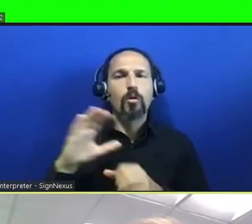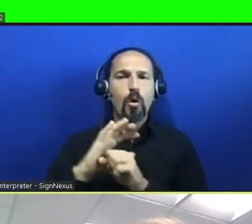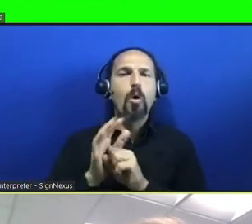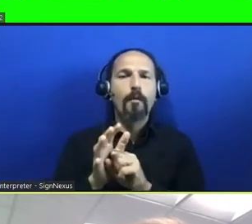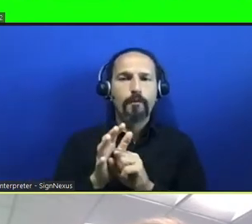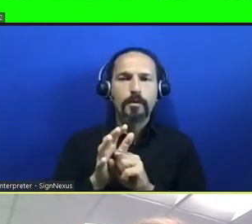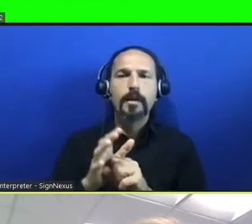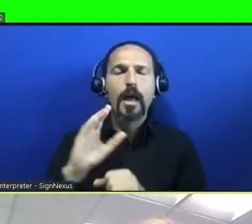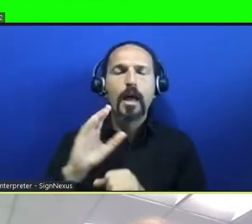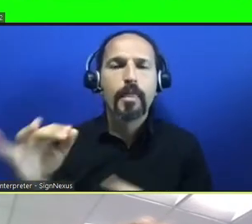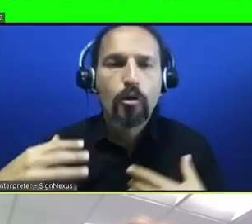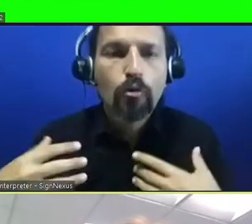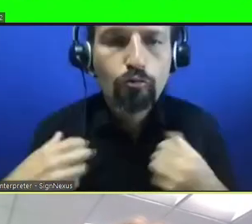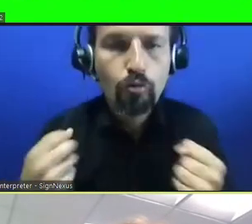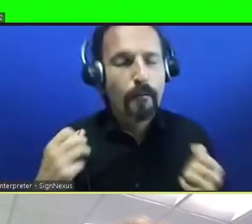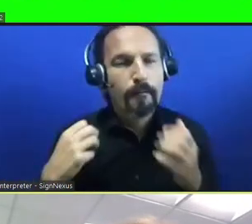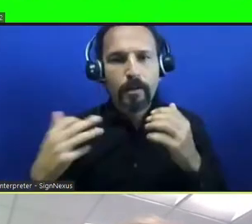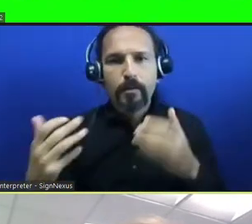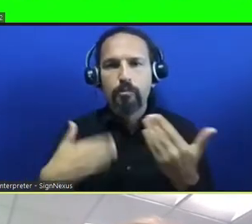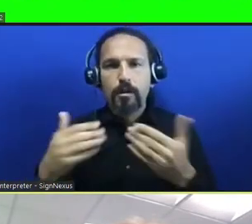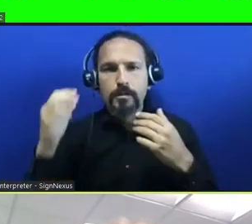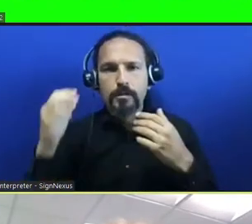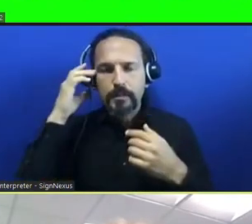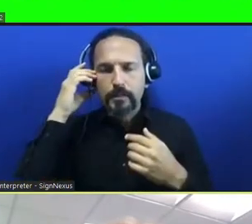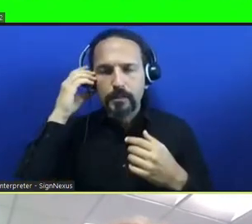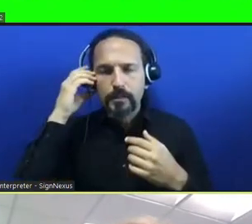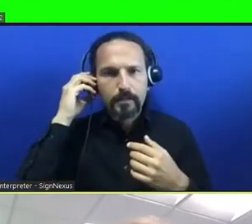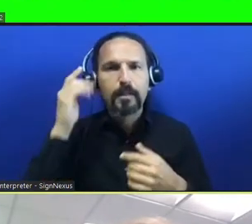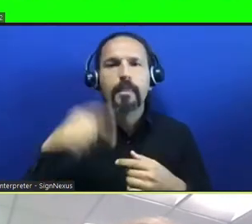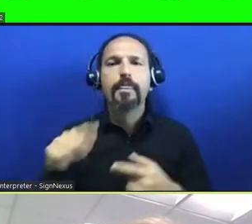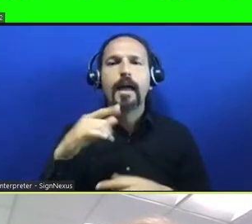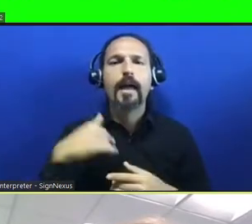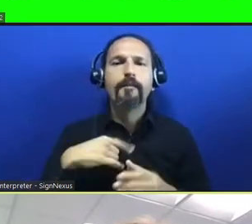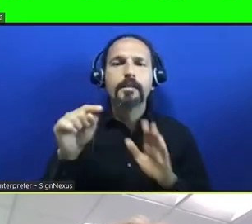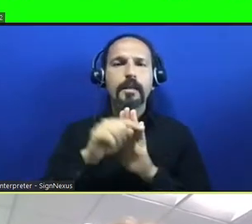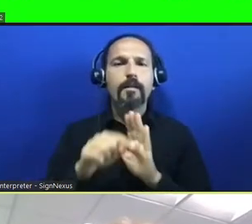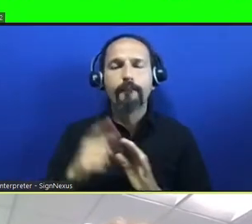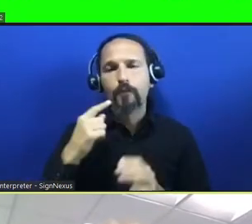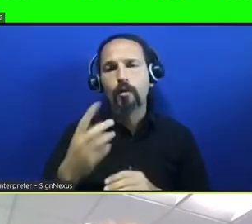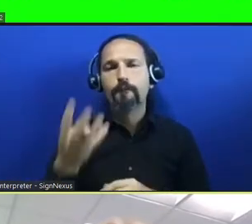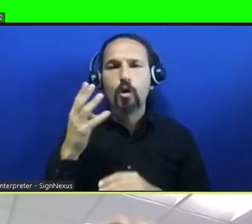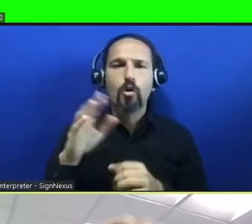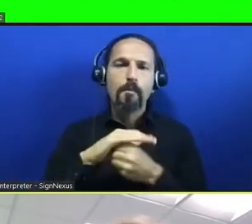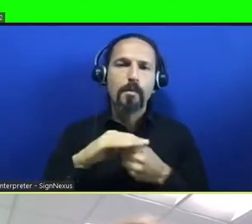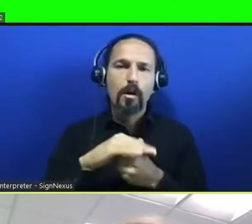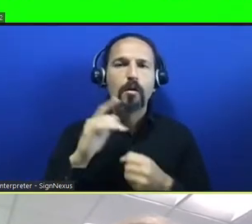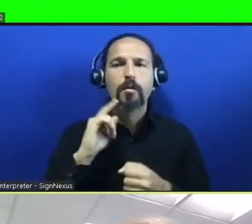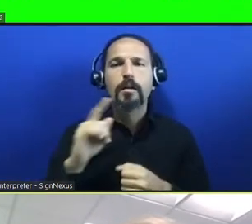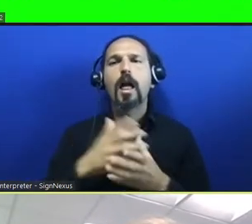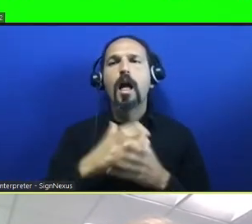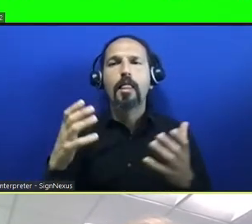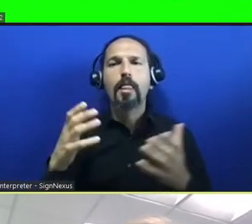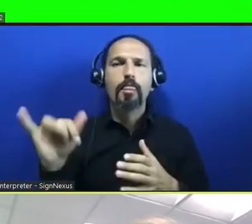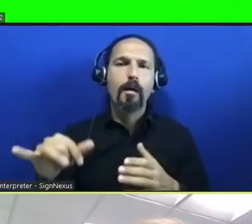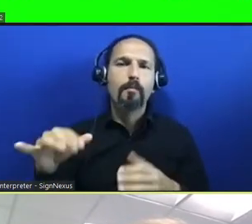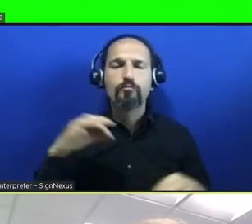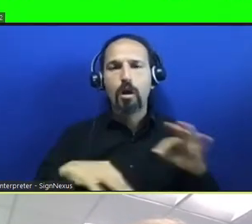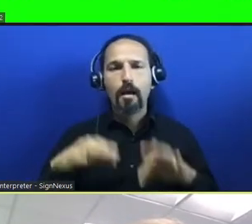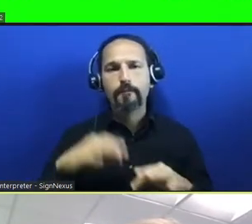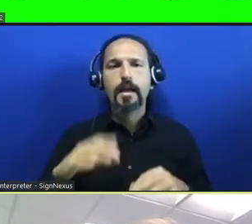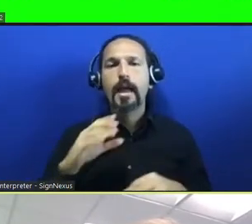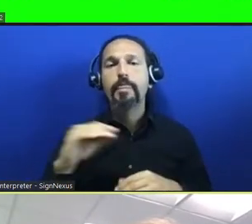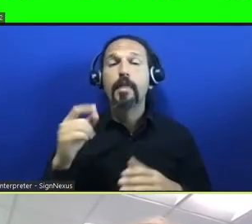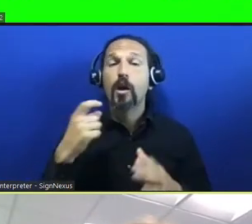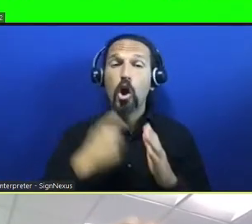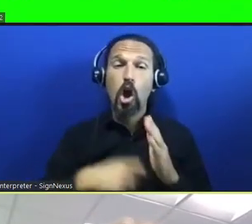recovery process it puts our businesses out of competitive disadvantage with the other four borrowers with thin profit margins and the cost of